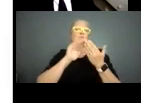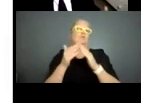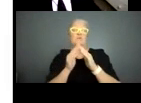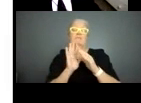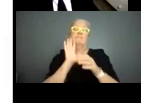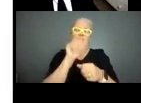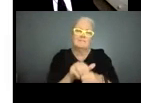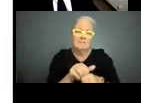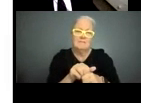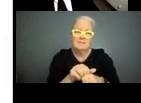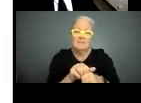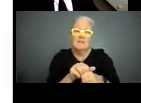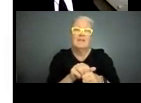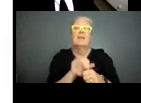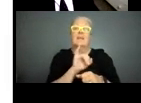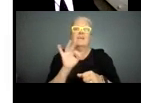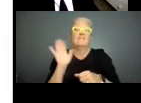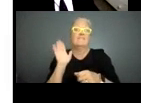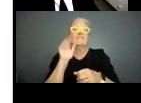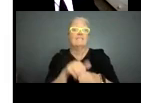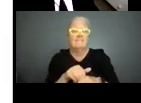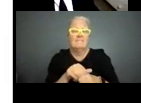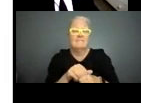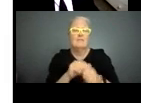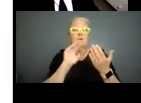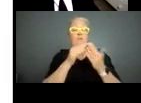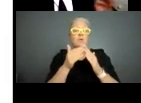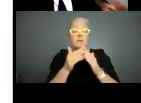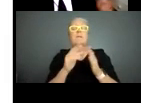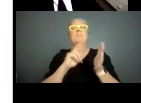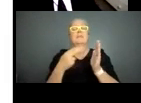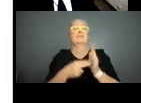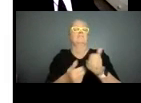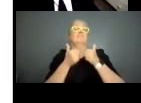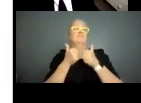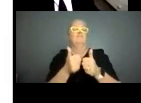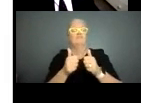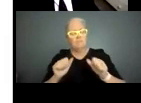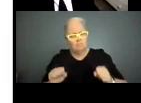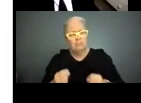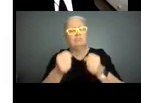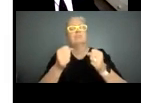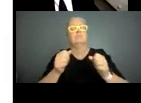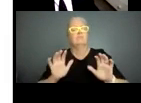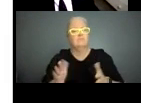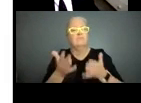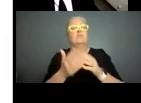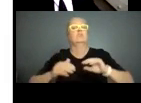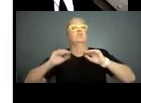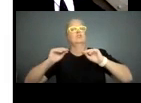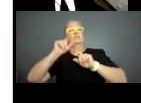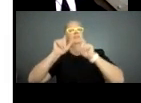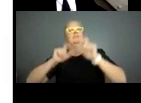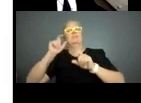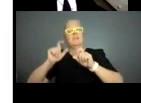community is involved, we get really good examples of practice and teachers coming on board, seeing the need to do this